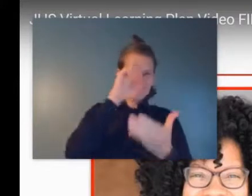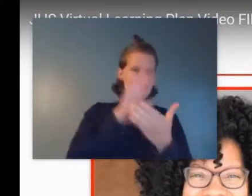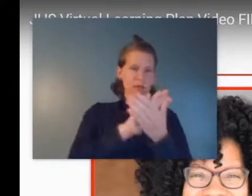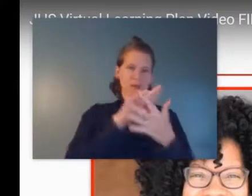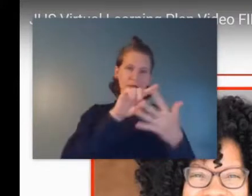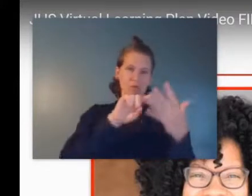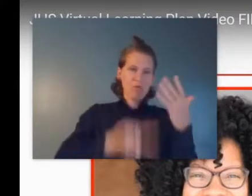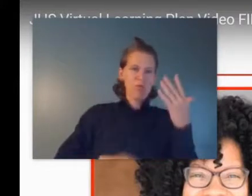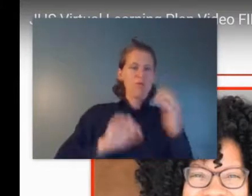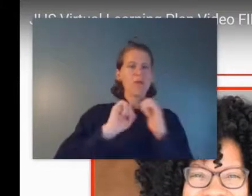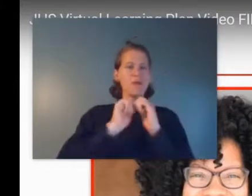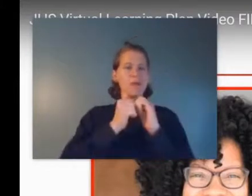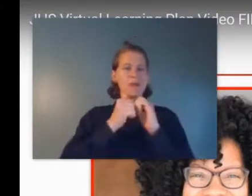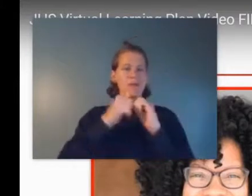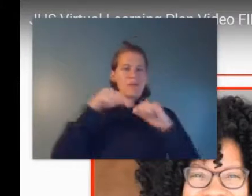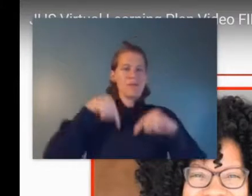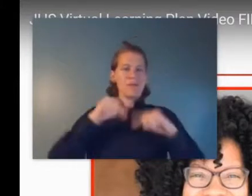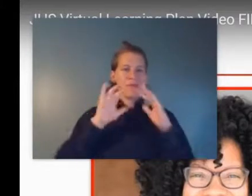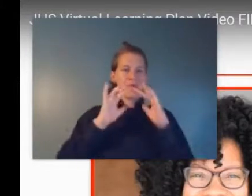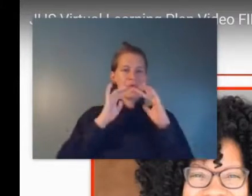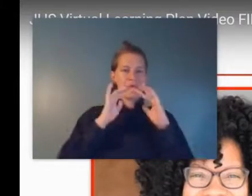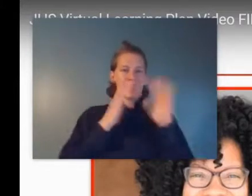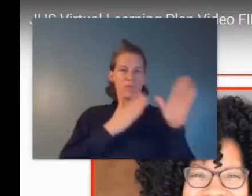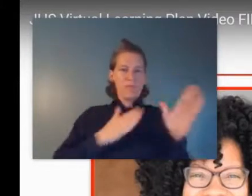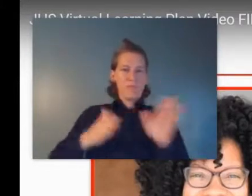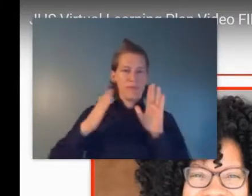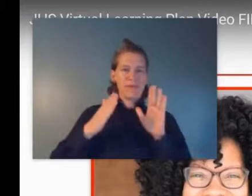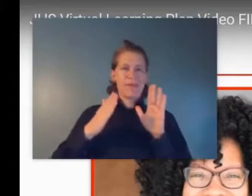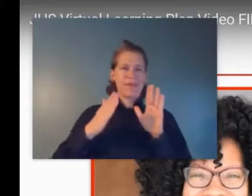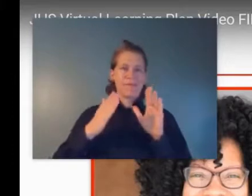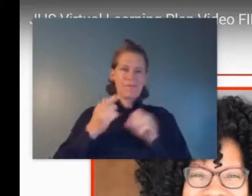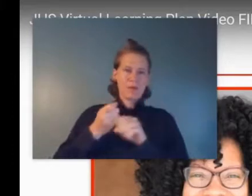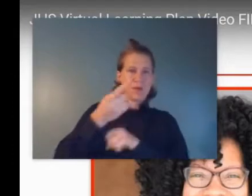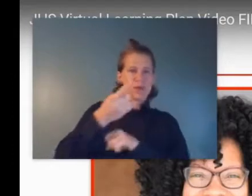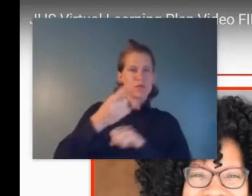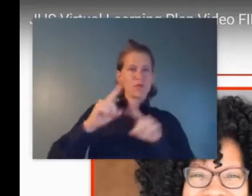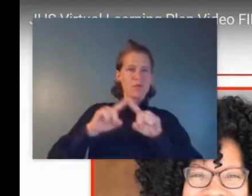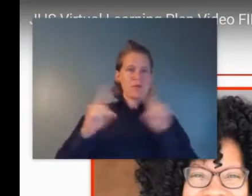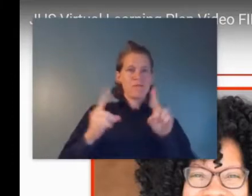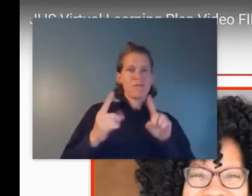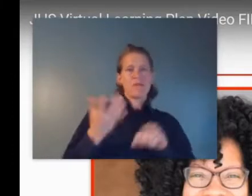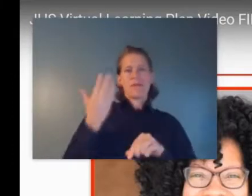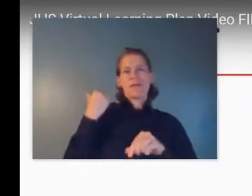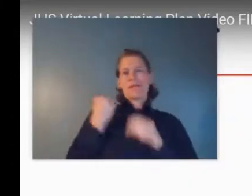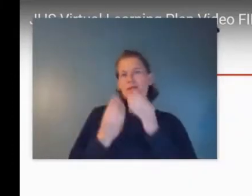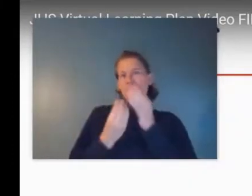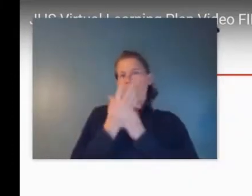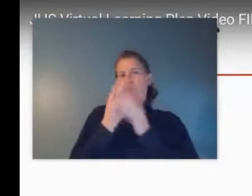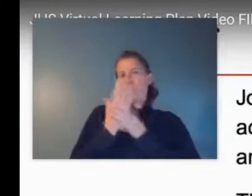the JHS virtual learning plan. I will then explain the plan's schedule and each of its components.